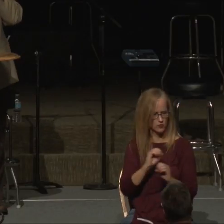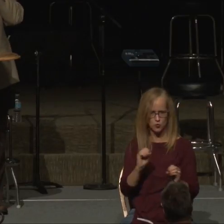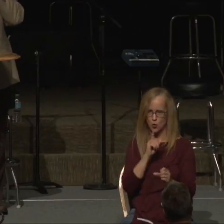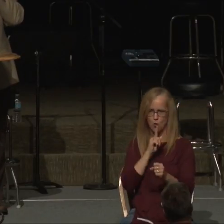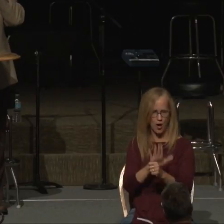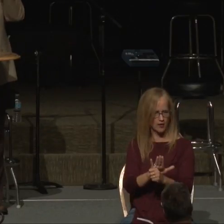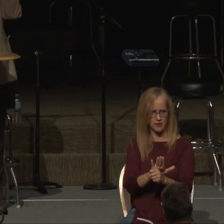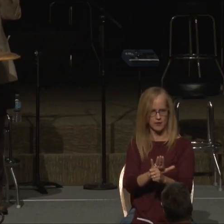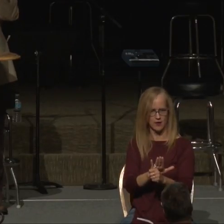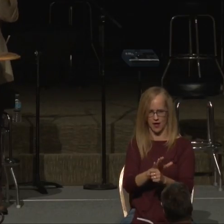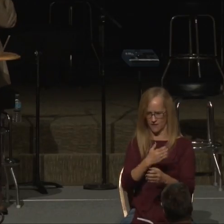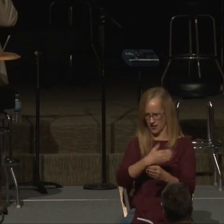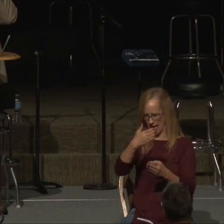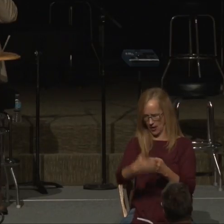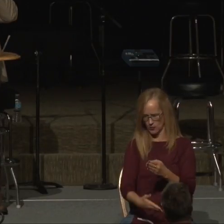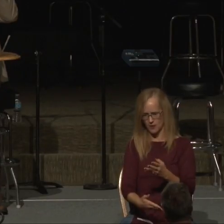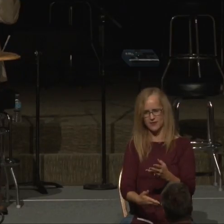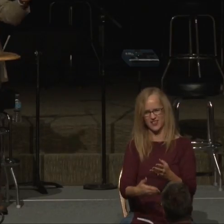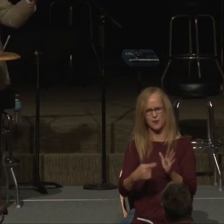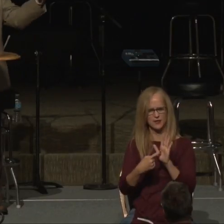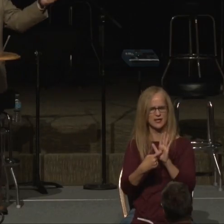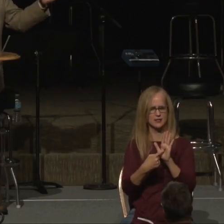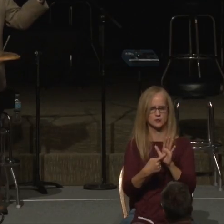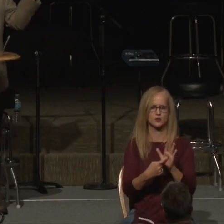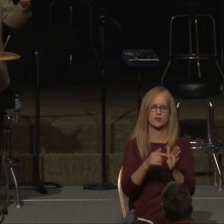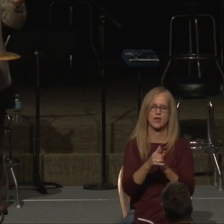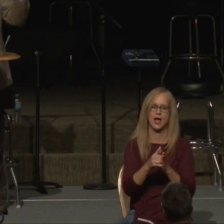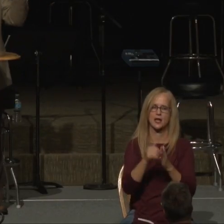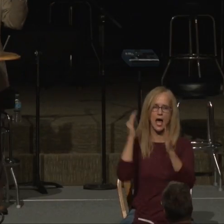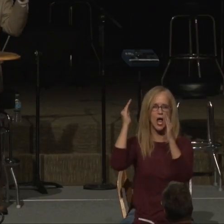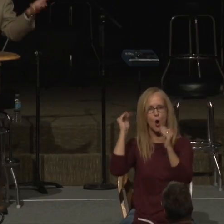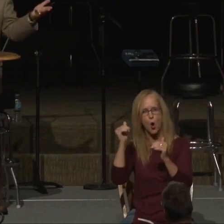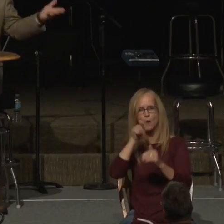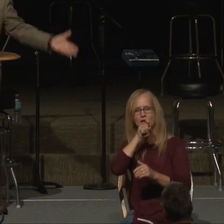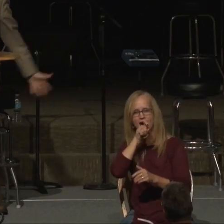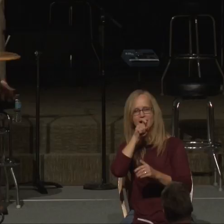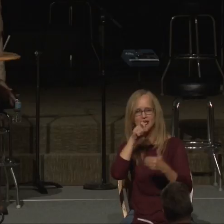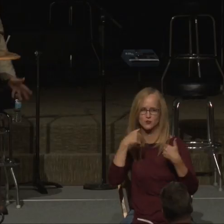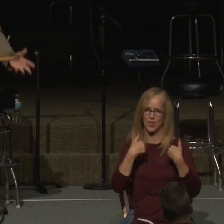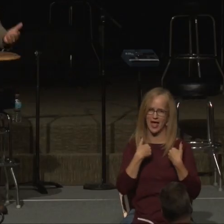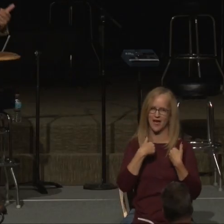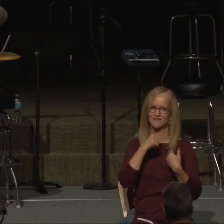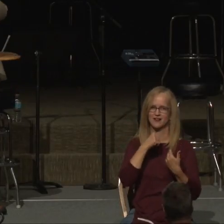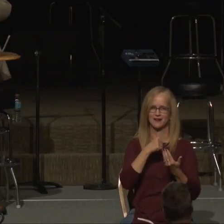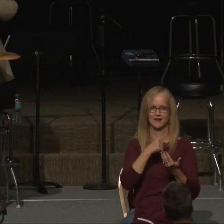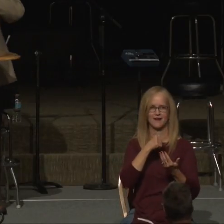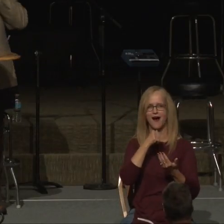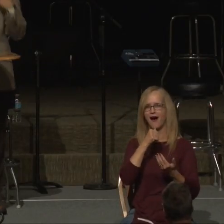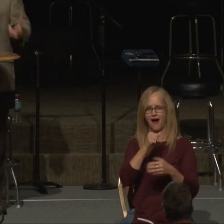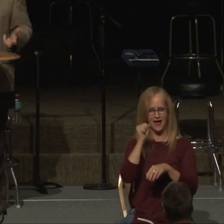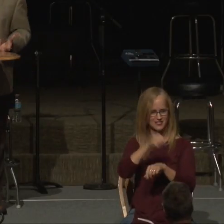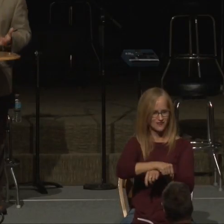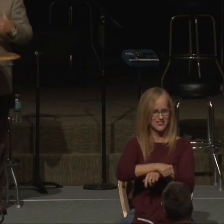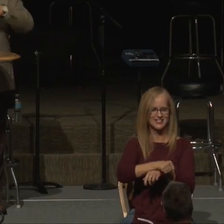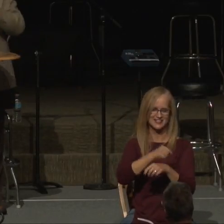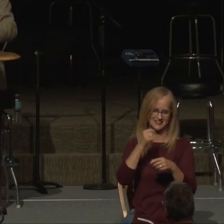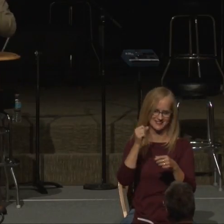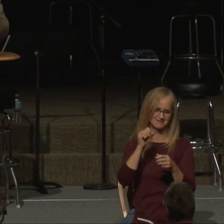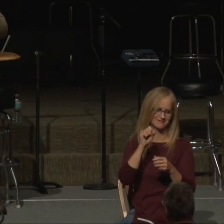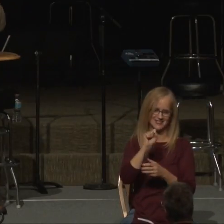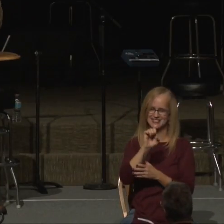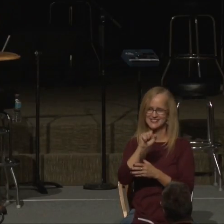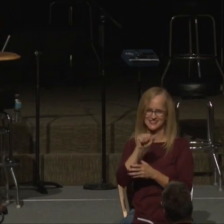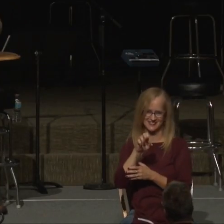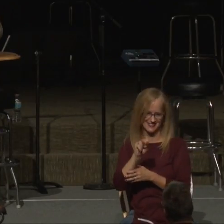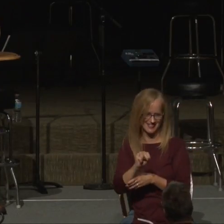assurance of a confident outcome. Let me illustrate that. I hope the Hawkeyes will have an undefeated season, right? That's my hope. I hope